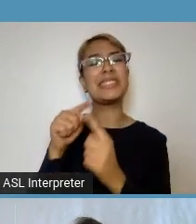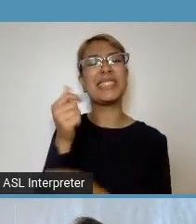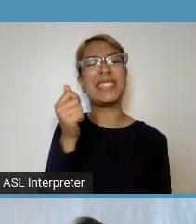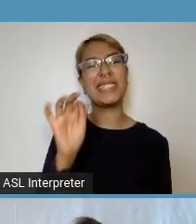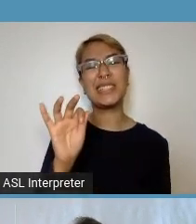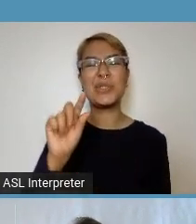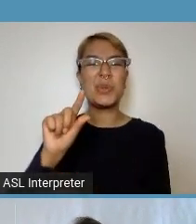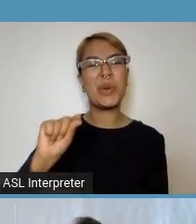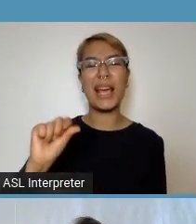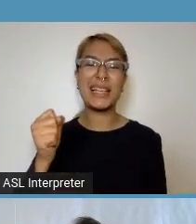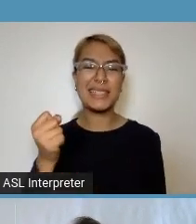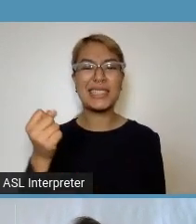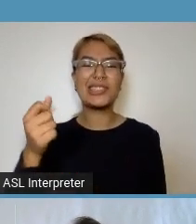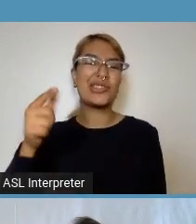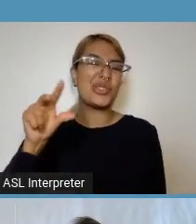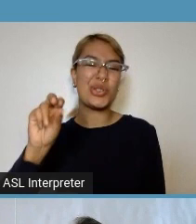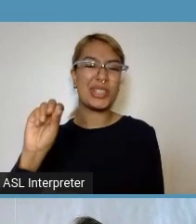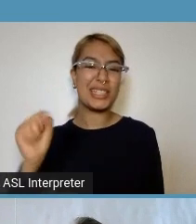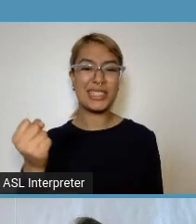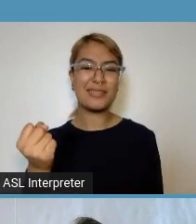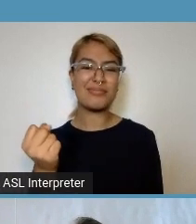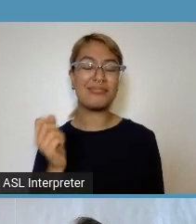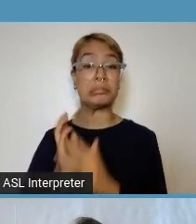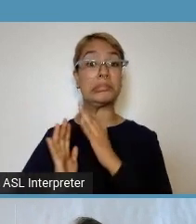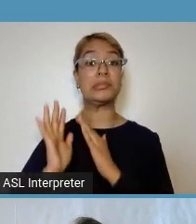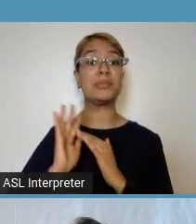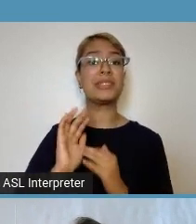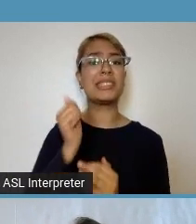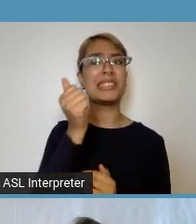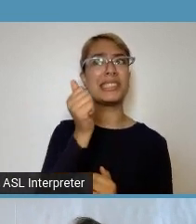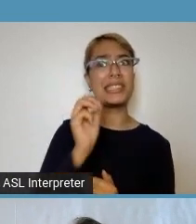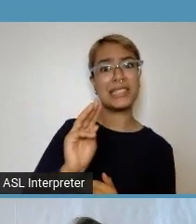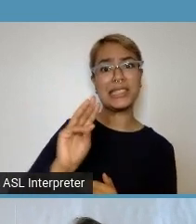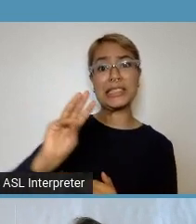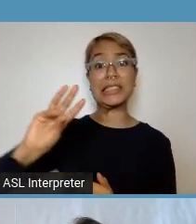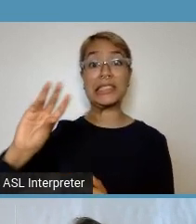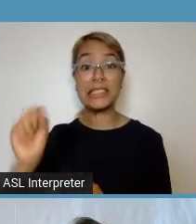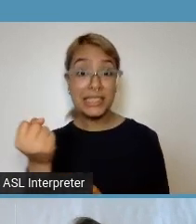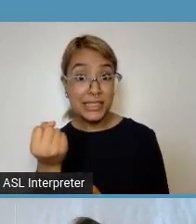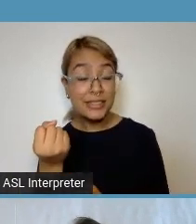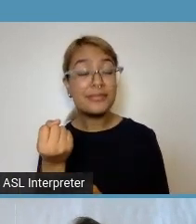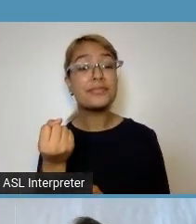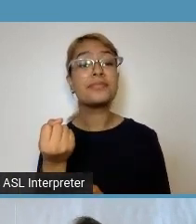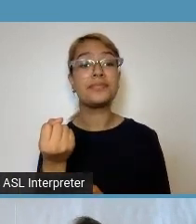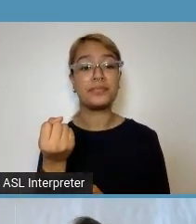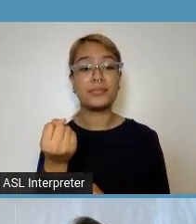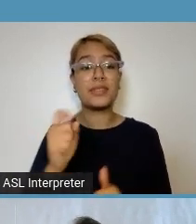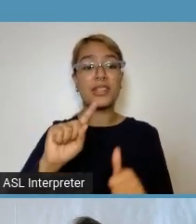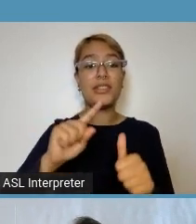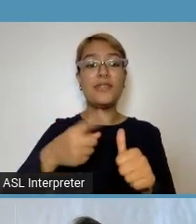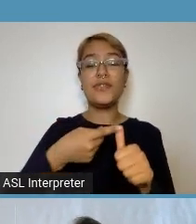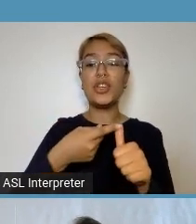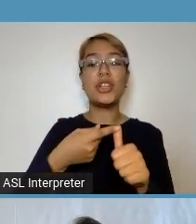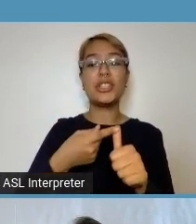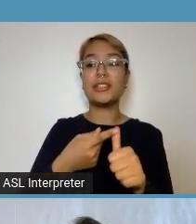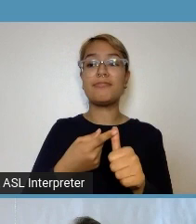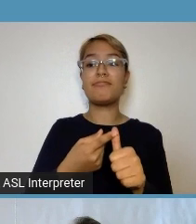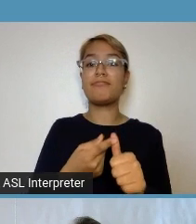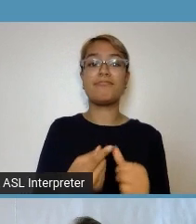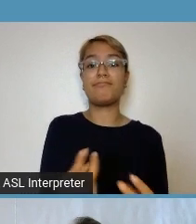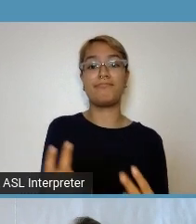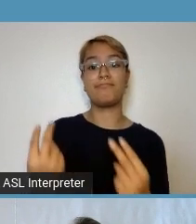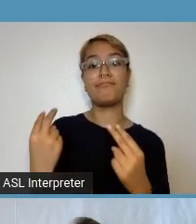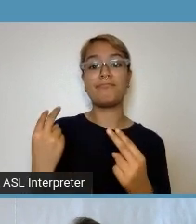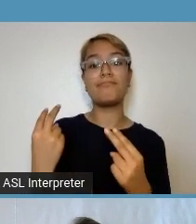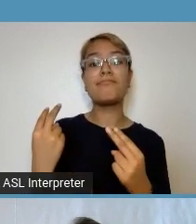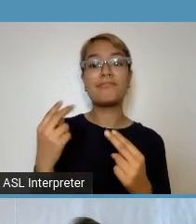30s. Heading way back to the 1660s, the first ancestor of today's farmhouse